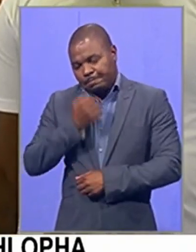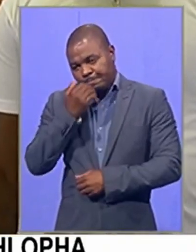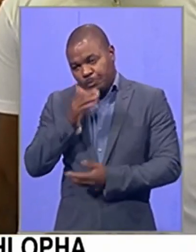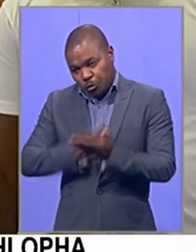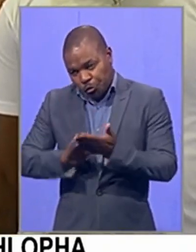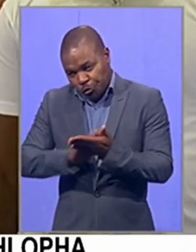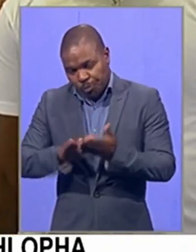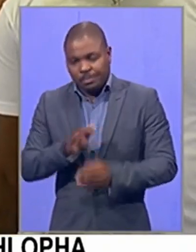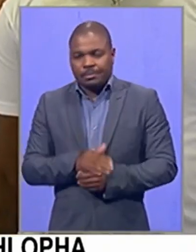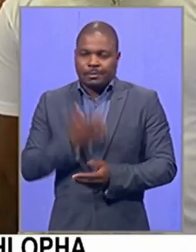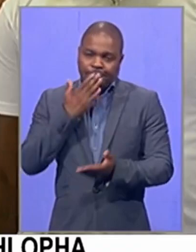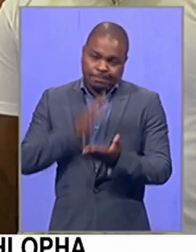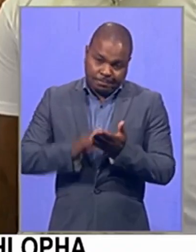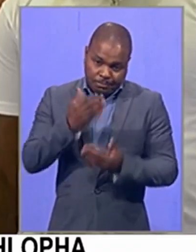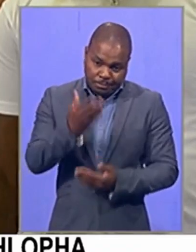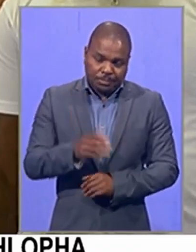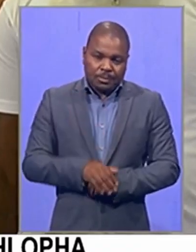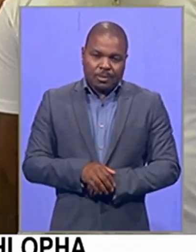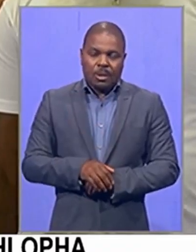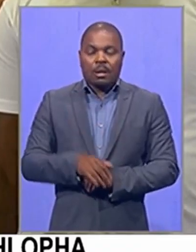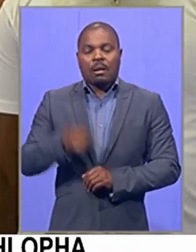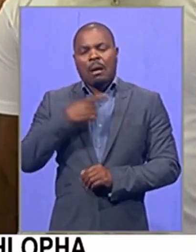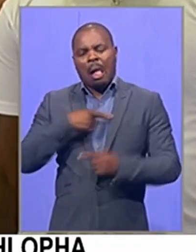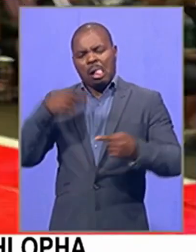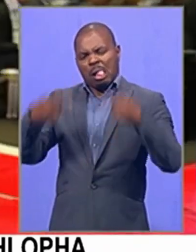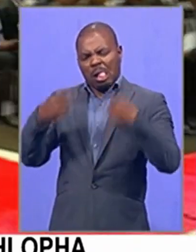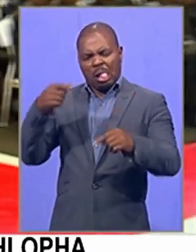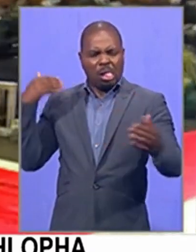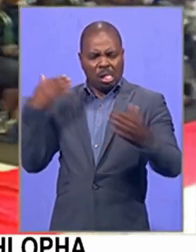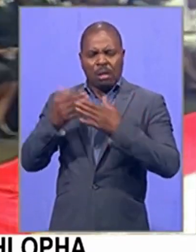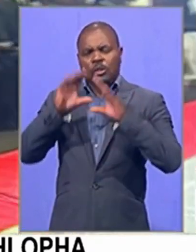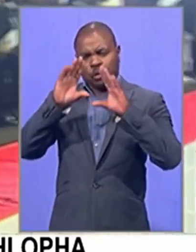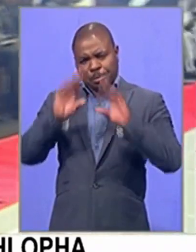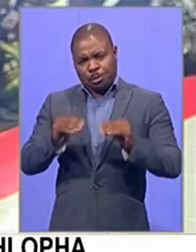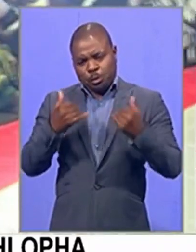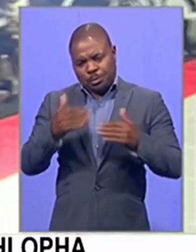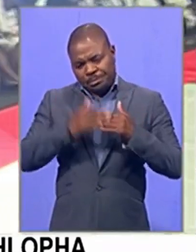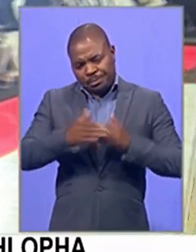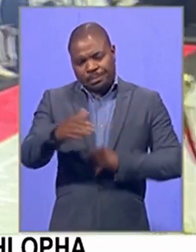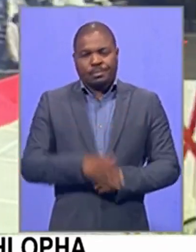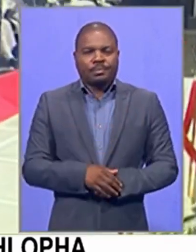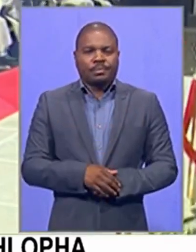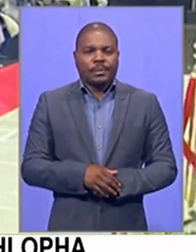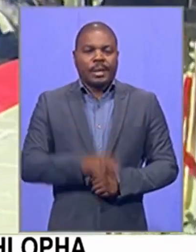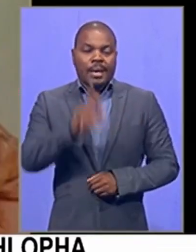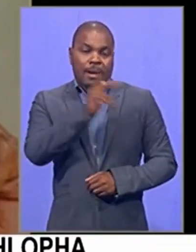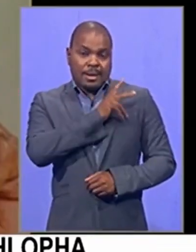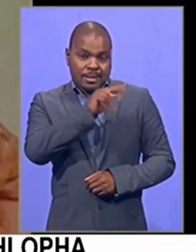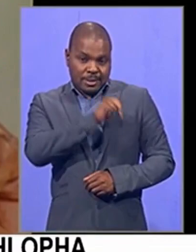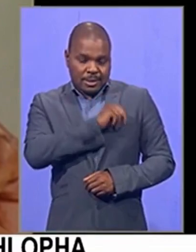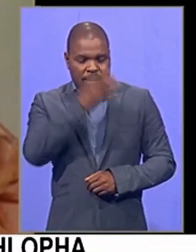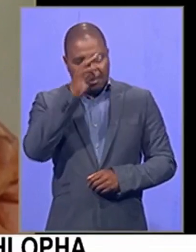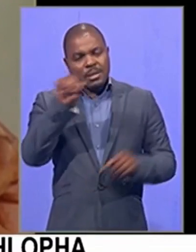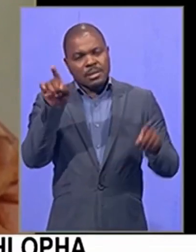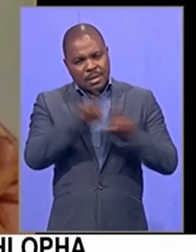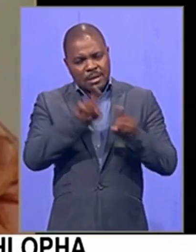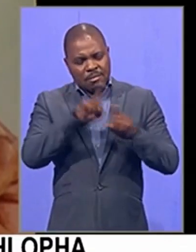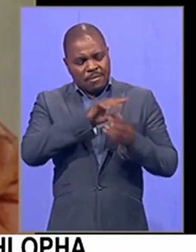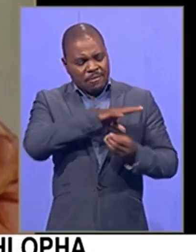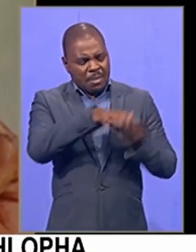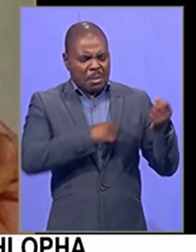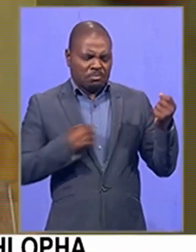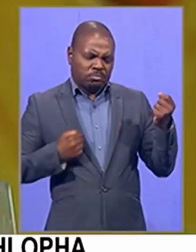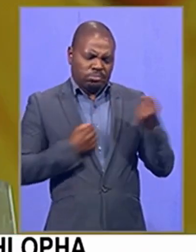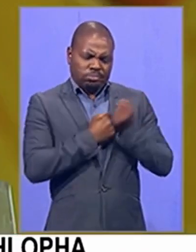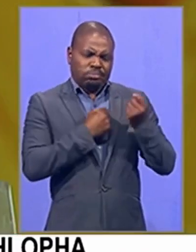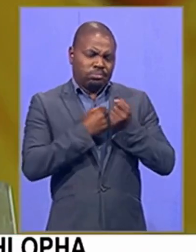into esixabanisayo ayipheli sukela namhlanje. Mmuso wa KwaZulu-Natal le ona e sale o ema lelapa nokeng.